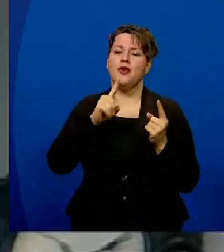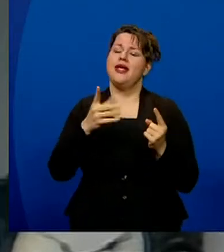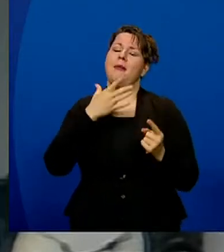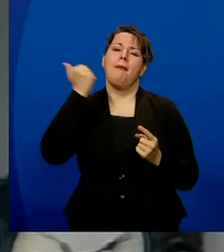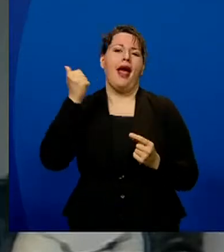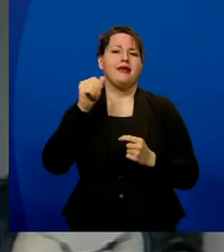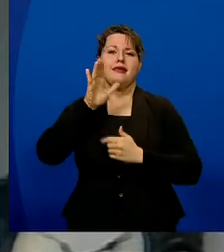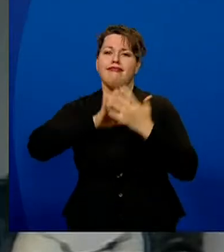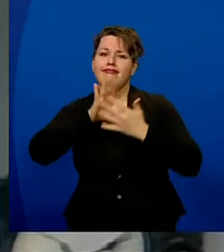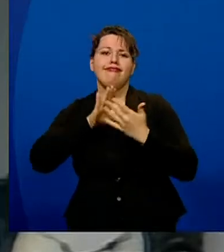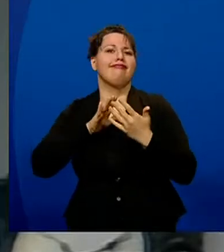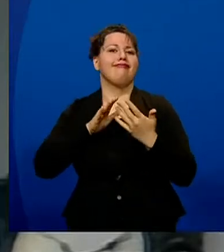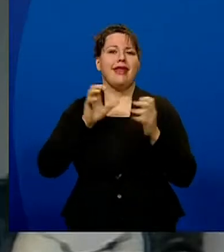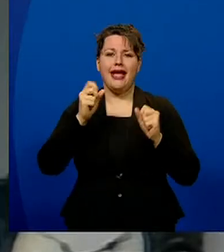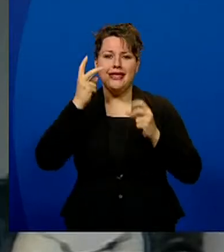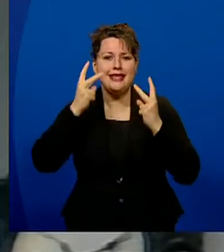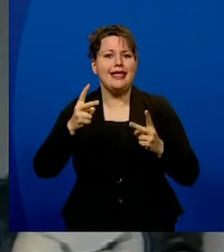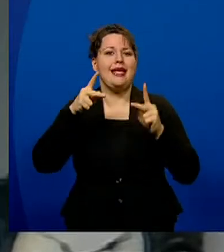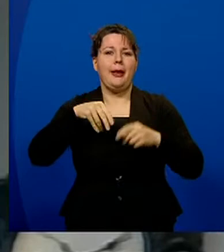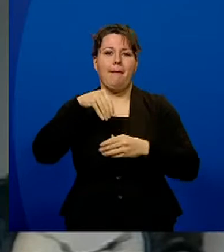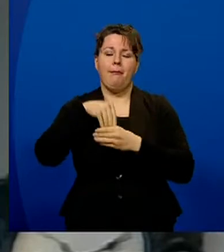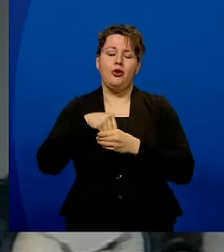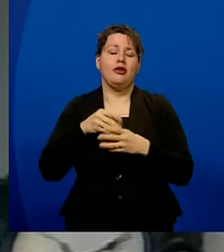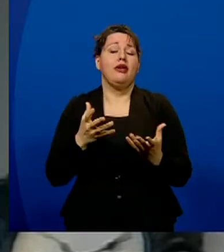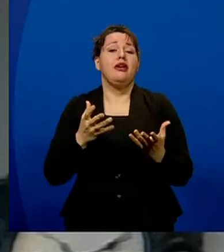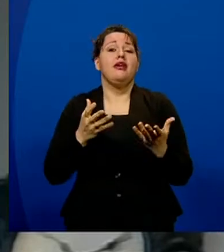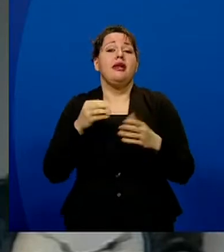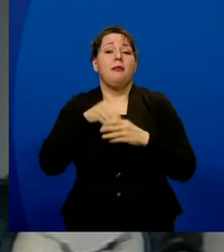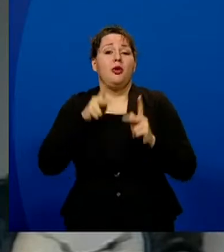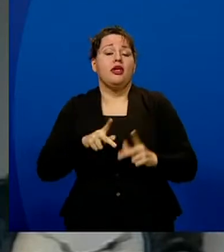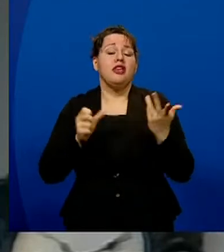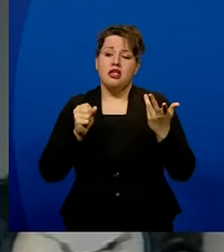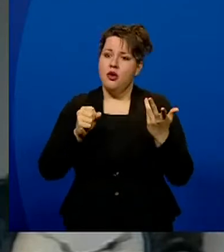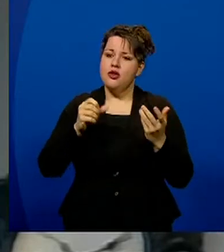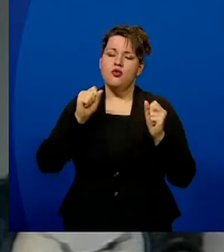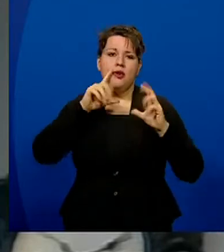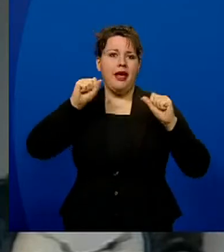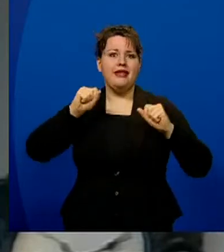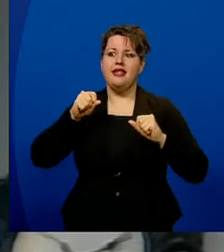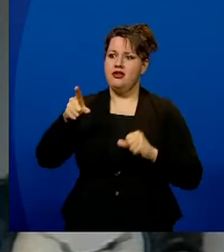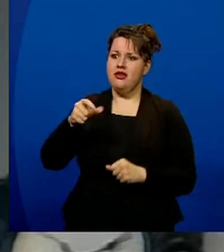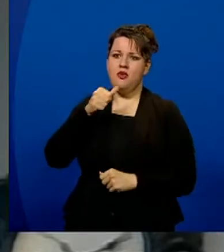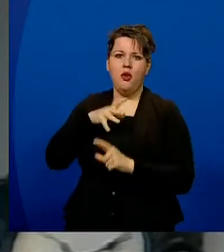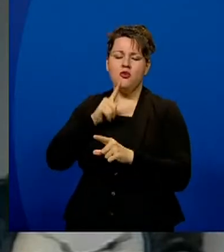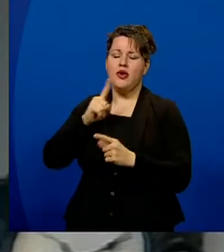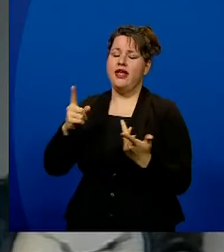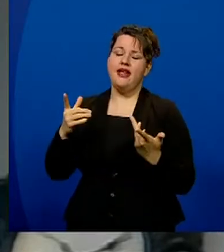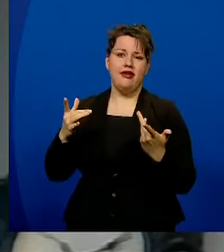in person. It amazed me that she was so positive about the situation, and she felt brand new